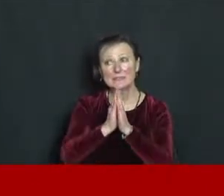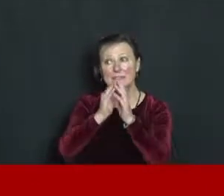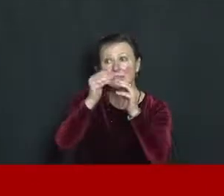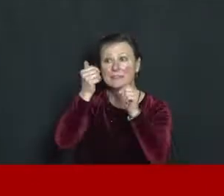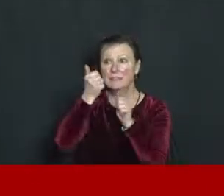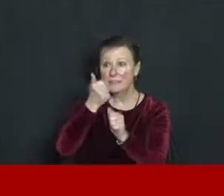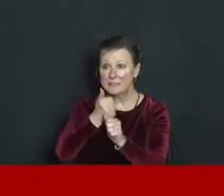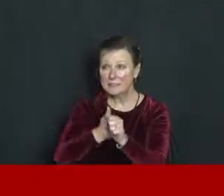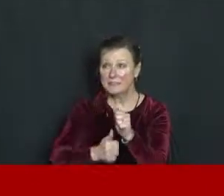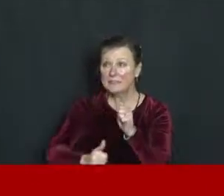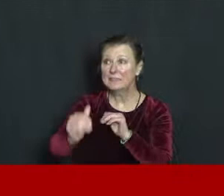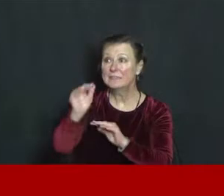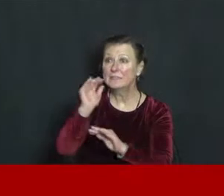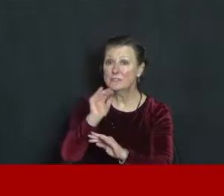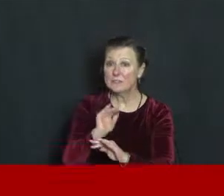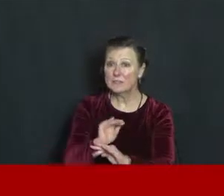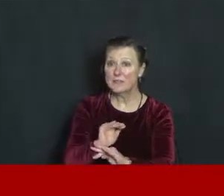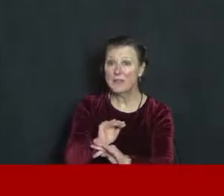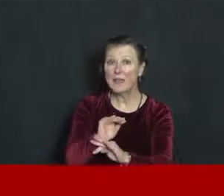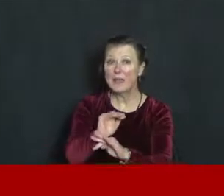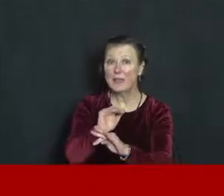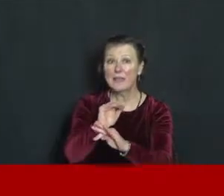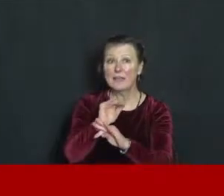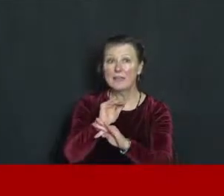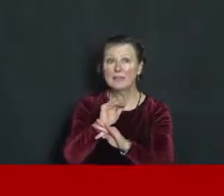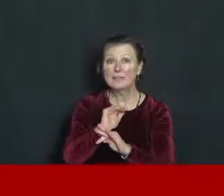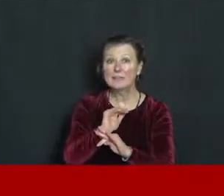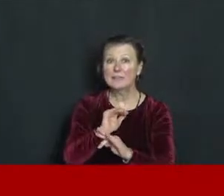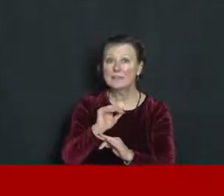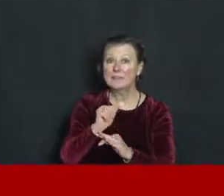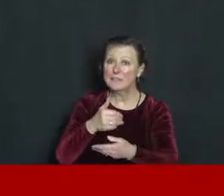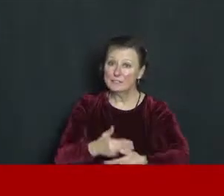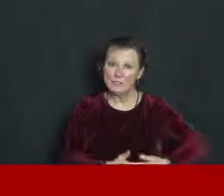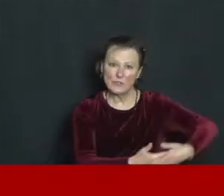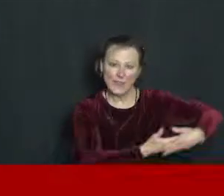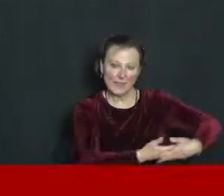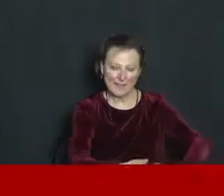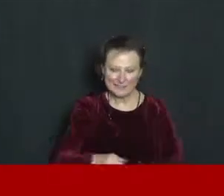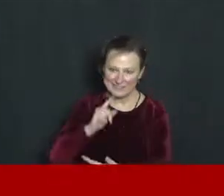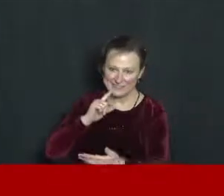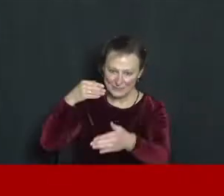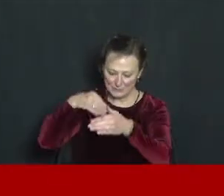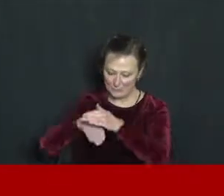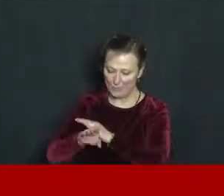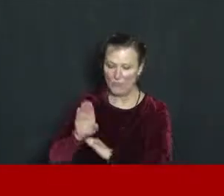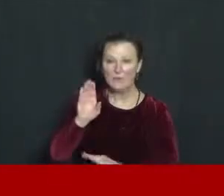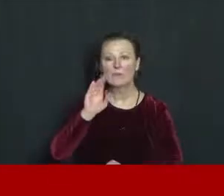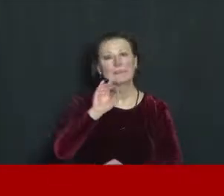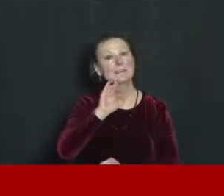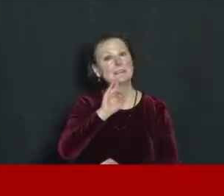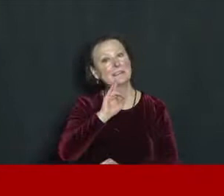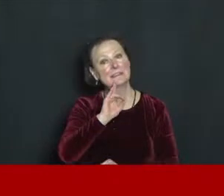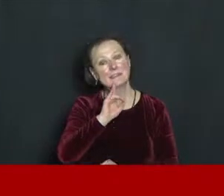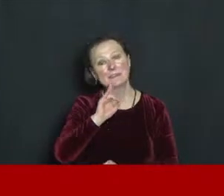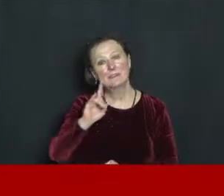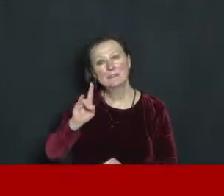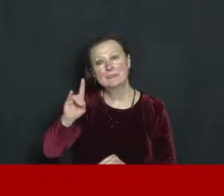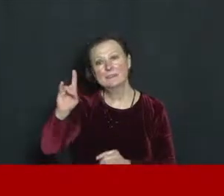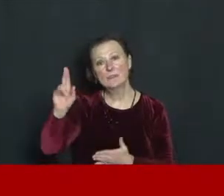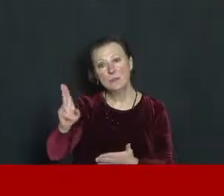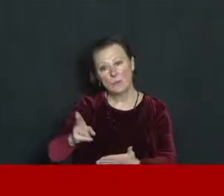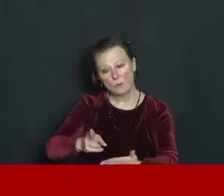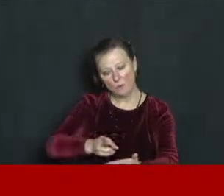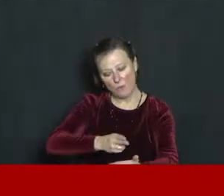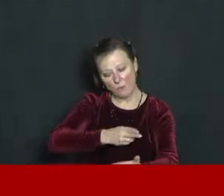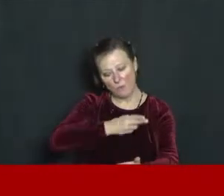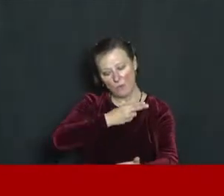worshiping. Each night a child is born, is